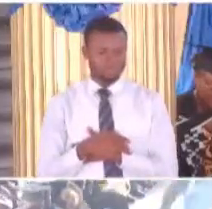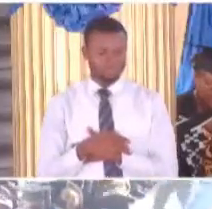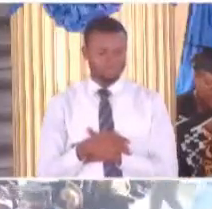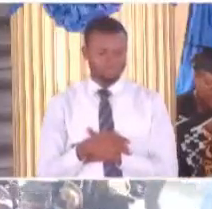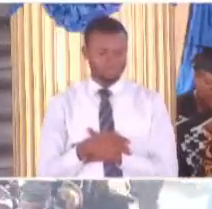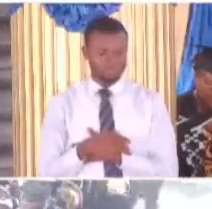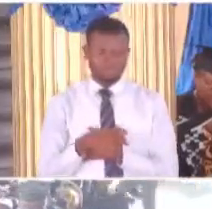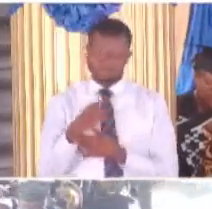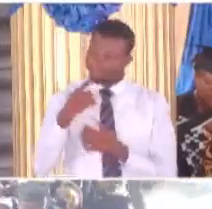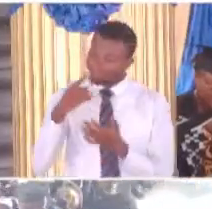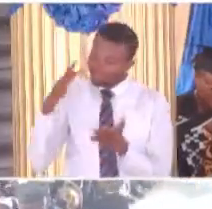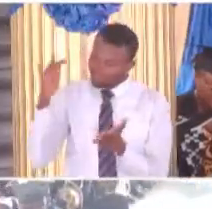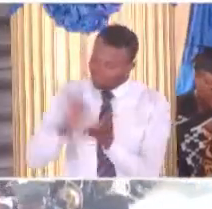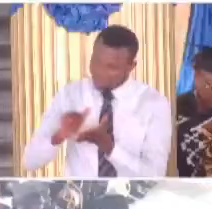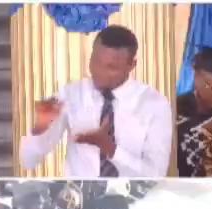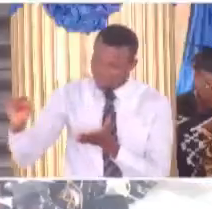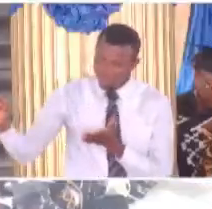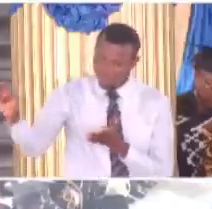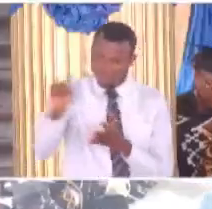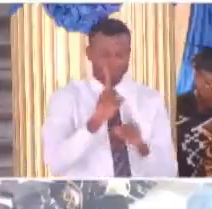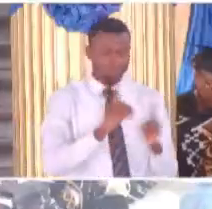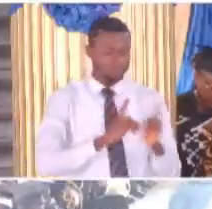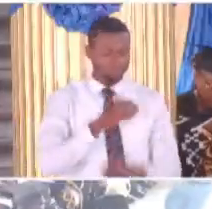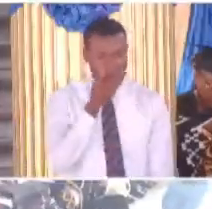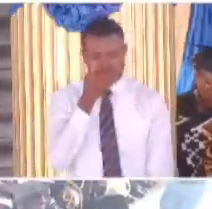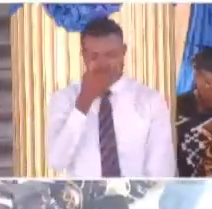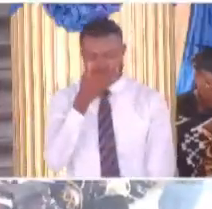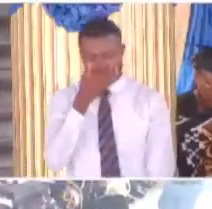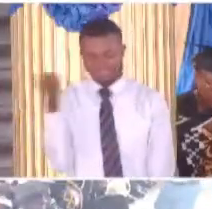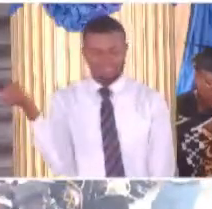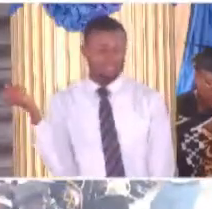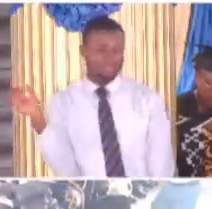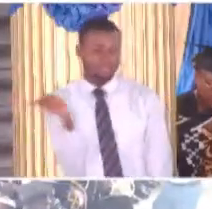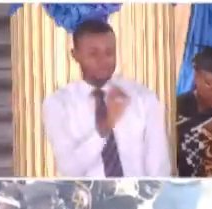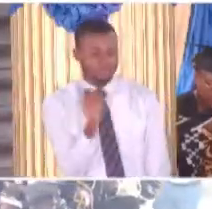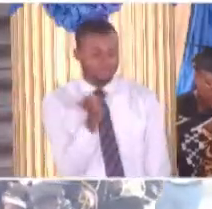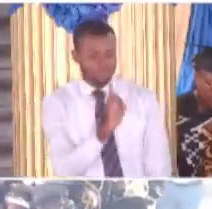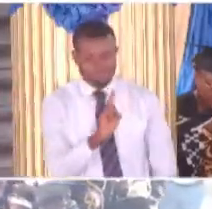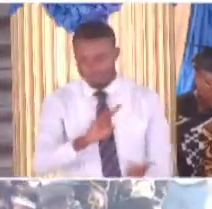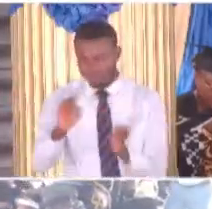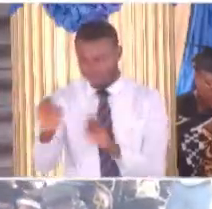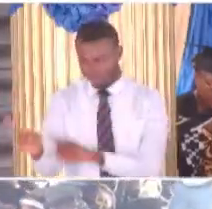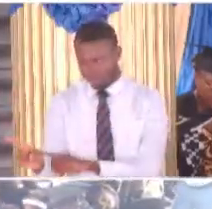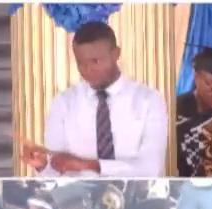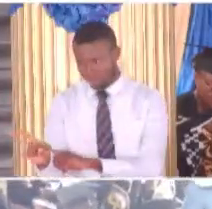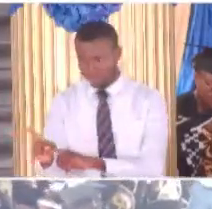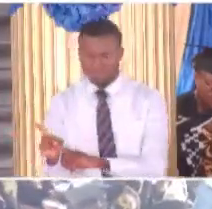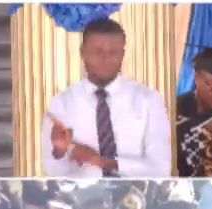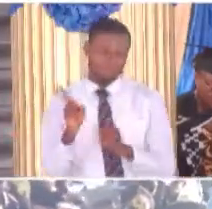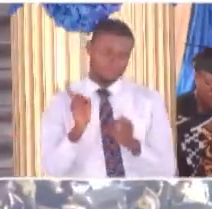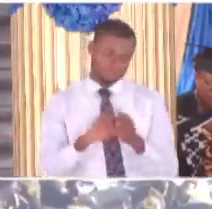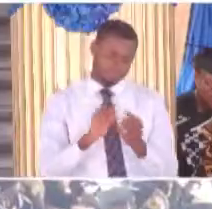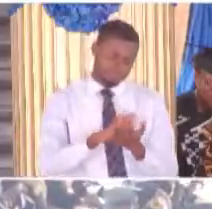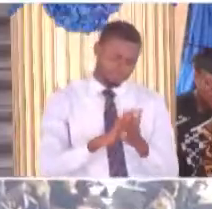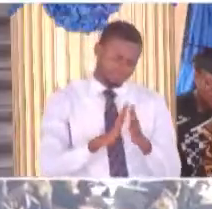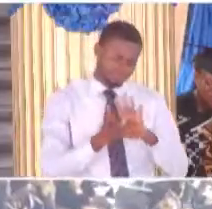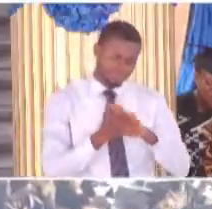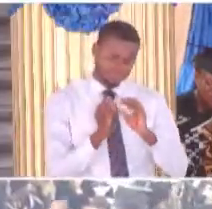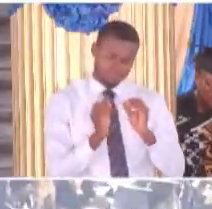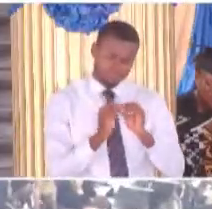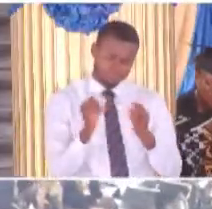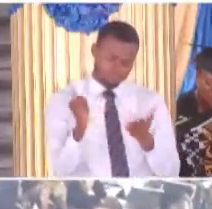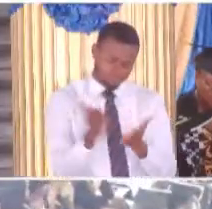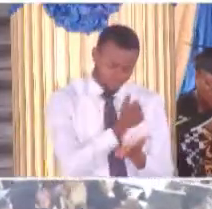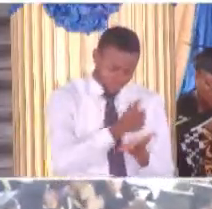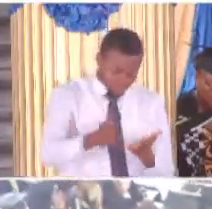I urge you all to do your best wherever you find yourselves and to be worthy ambassadors of the